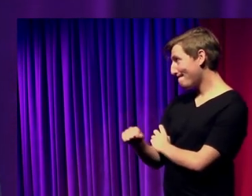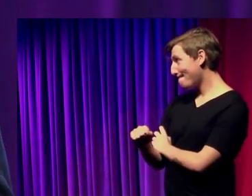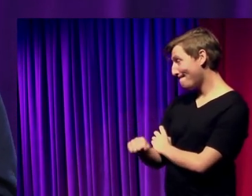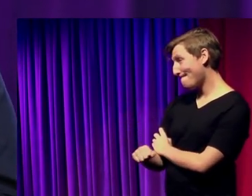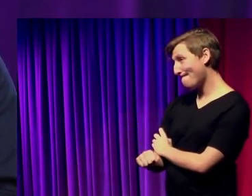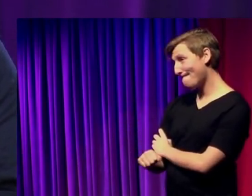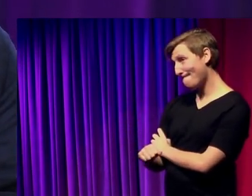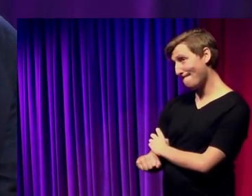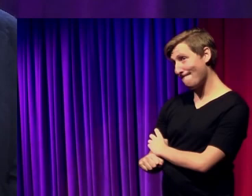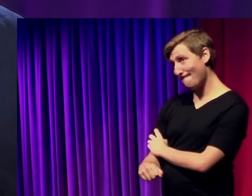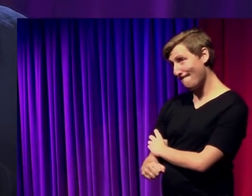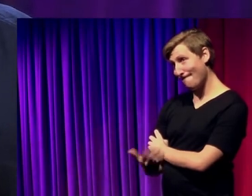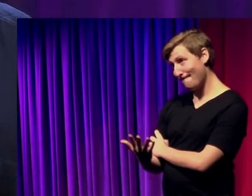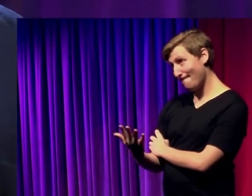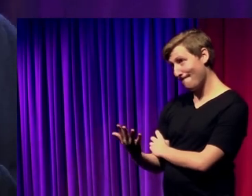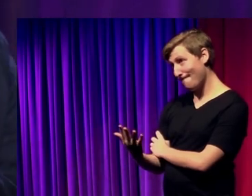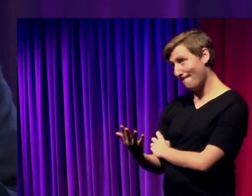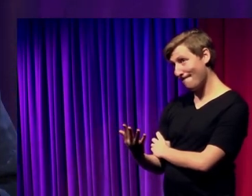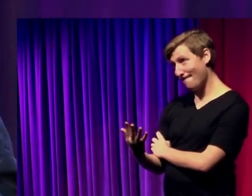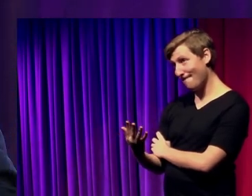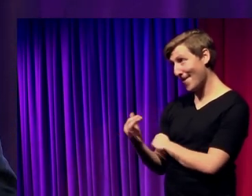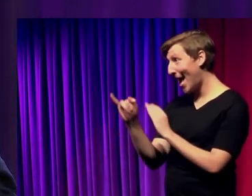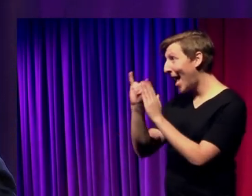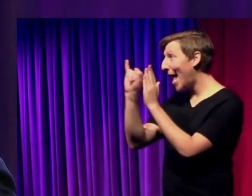The product looks nothing like the image.